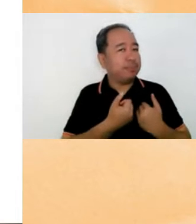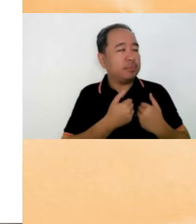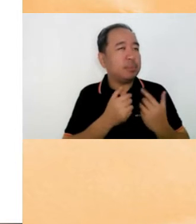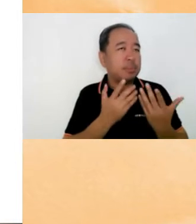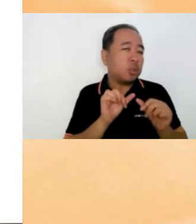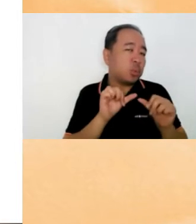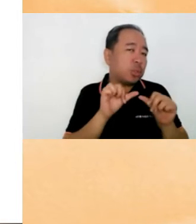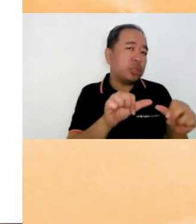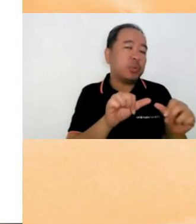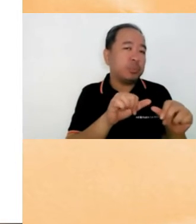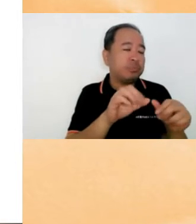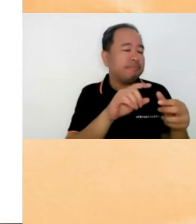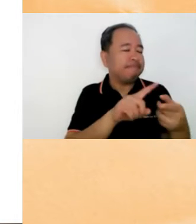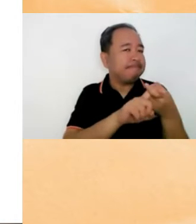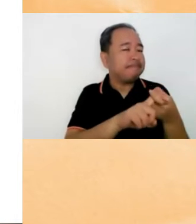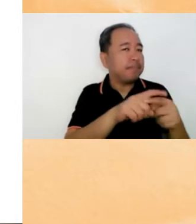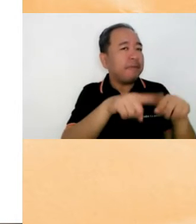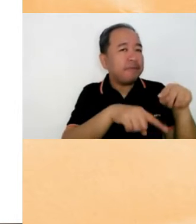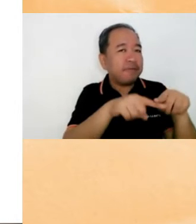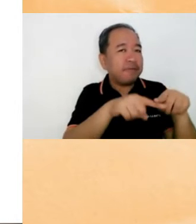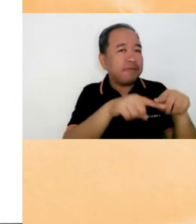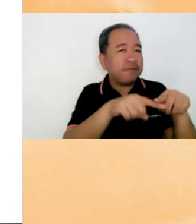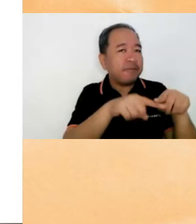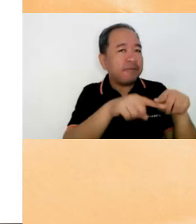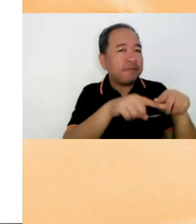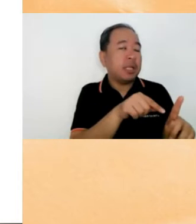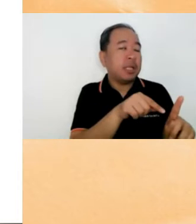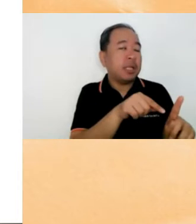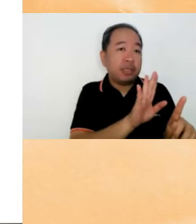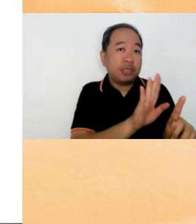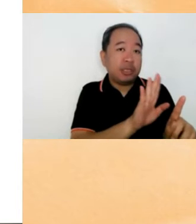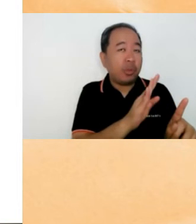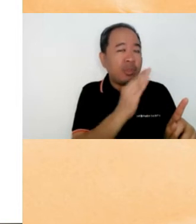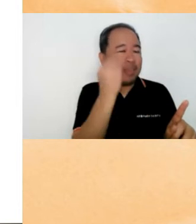his critical thinking and assessment of